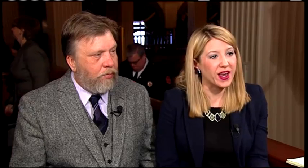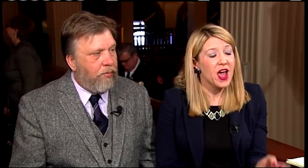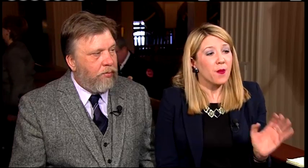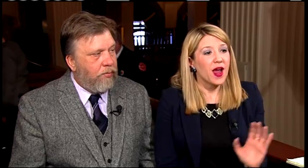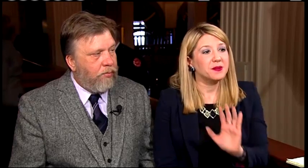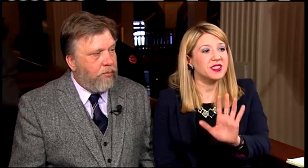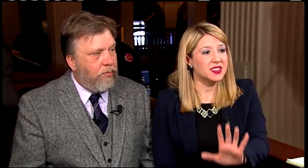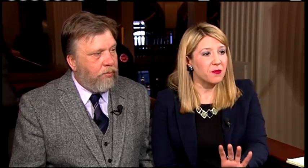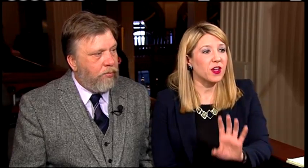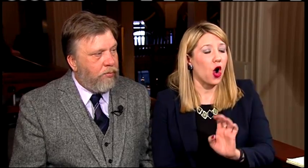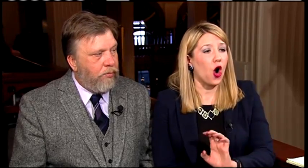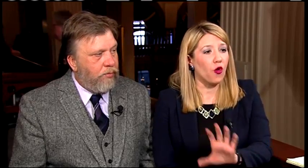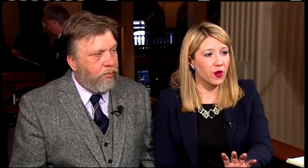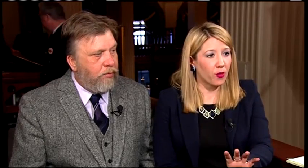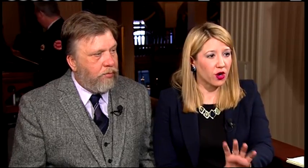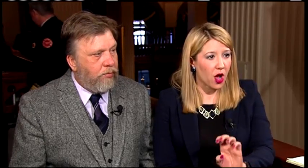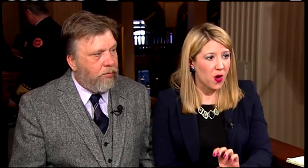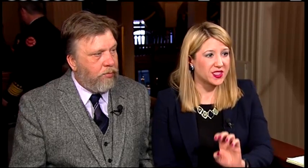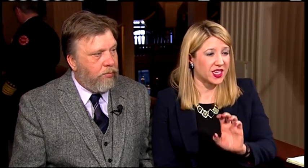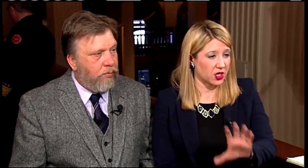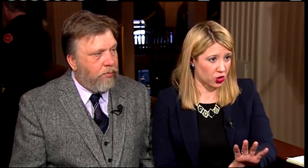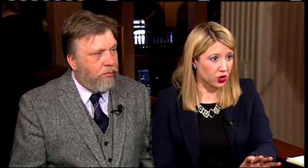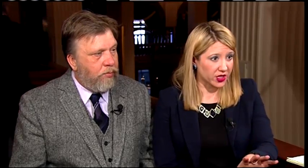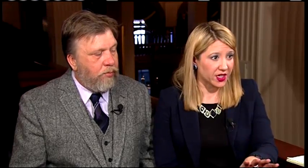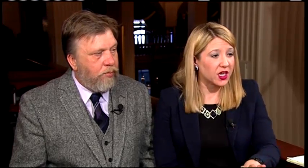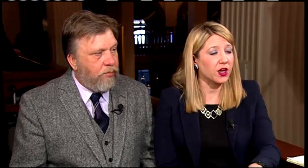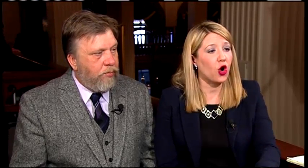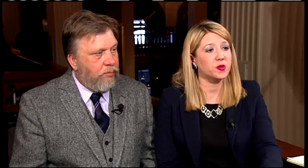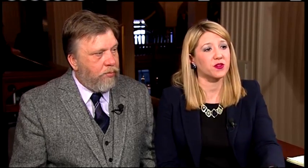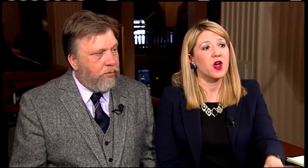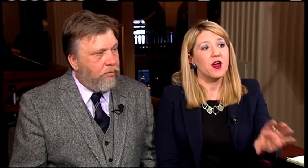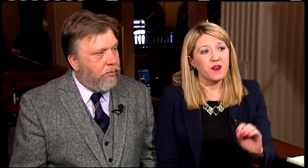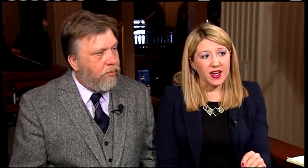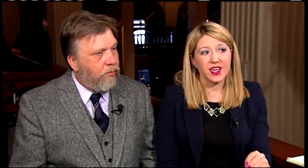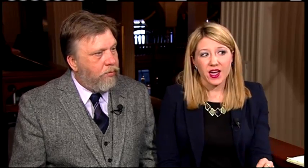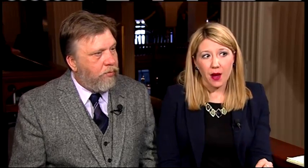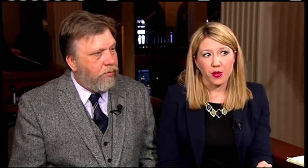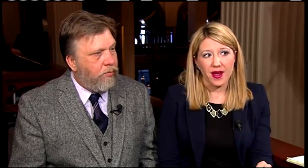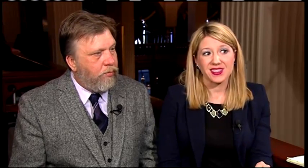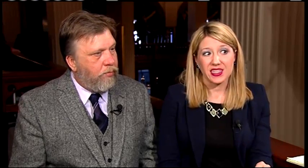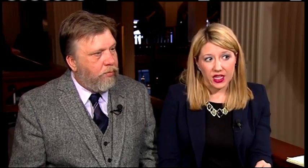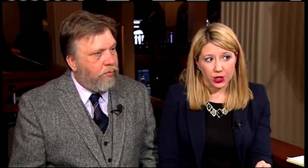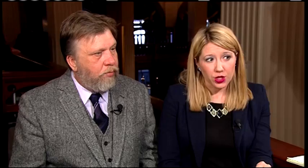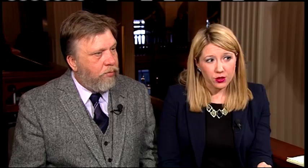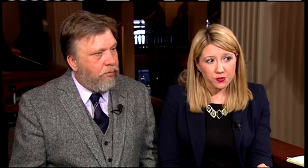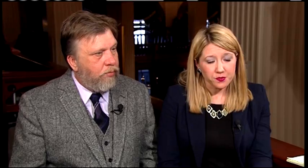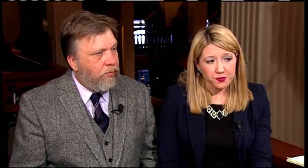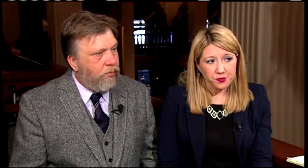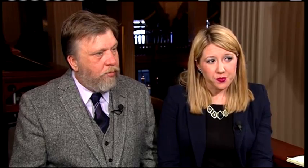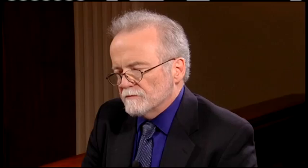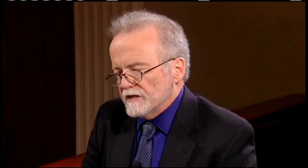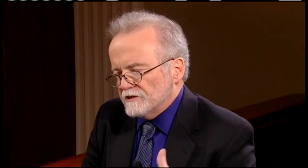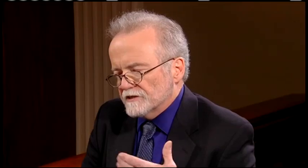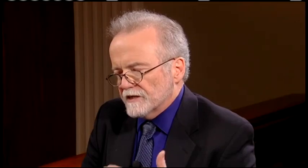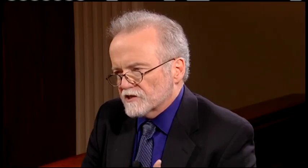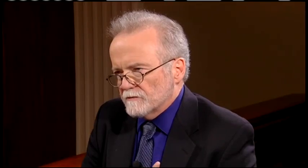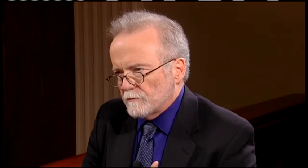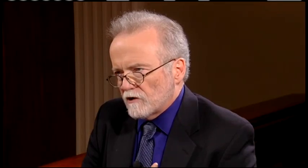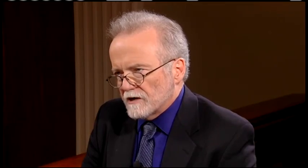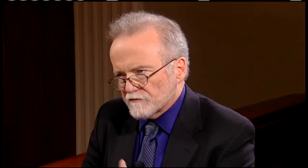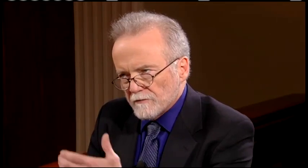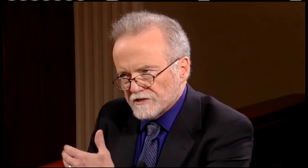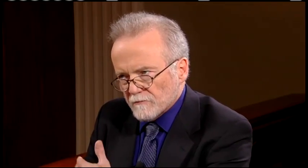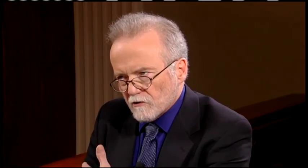this point. Perhaps he's stepping overboard almost early in hopes of finding a compromise later.